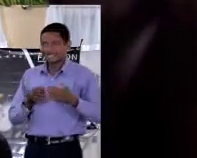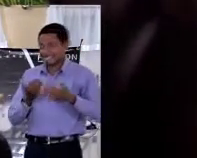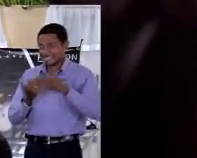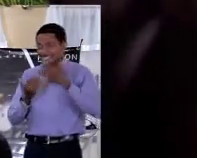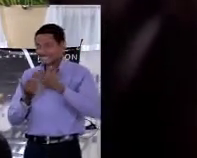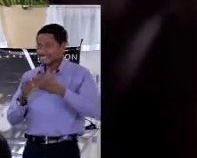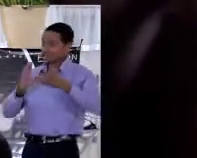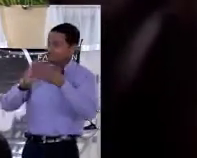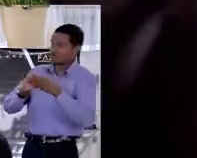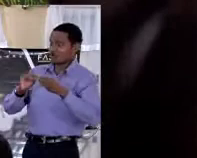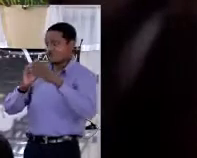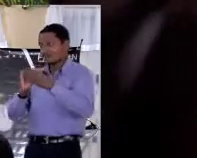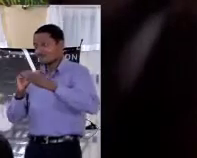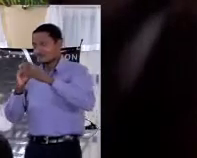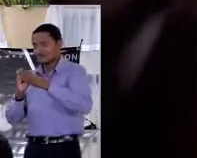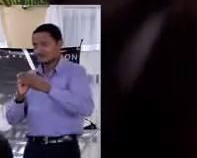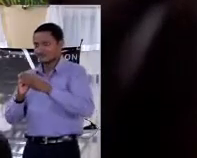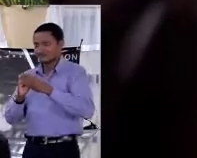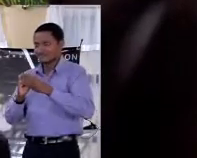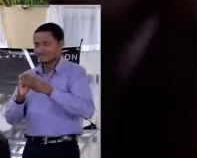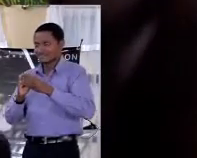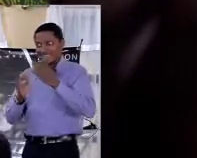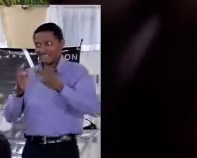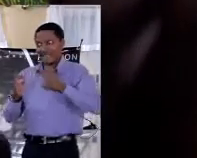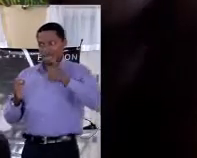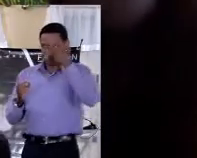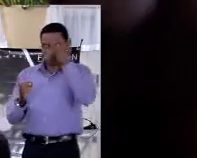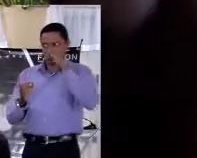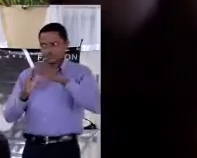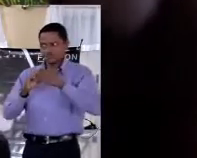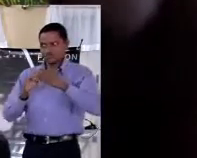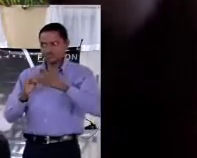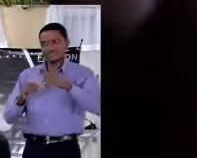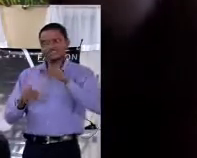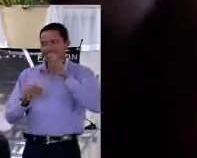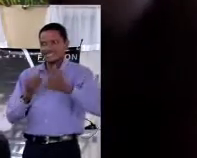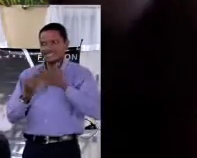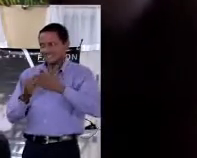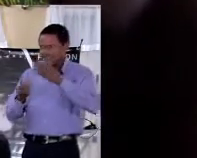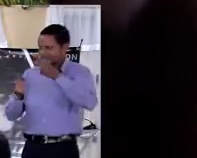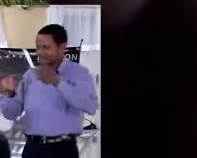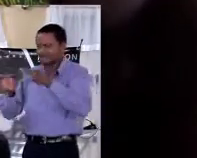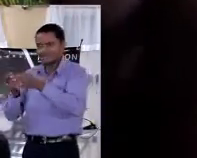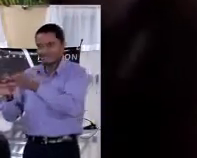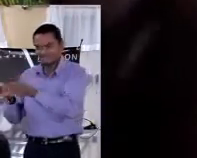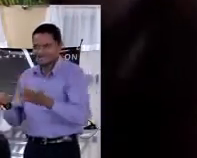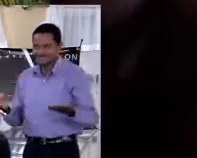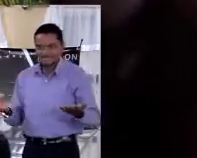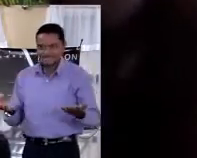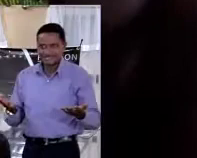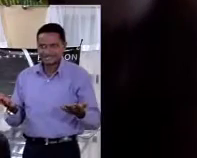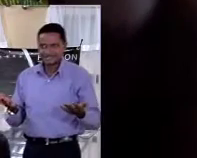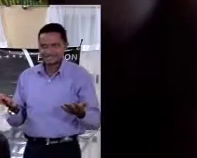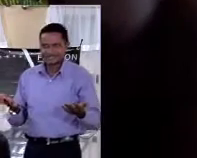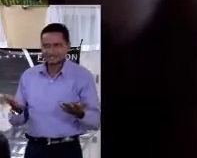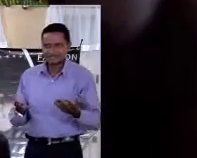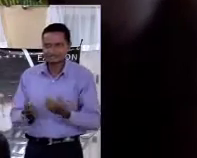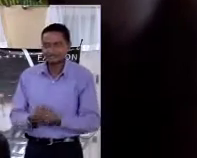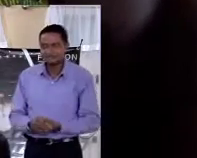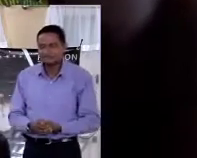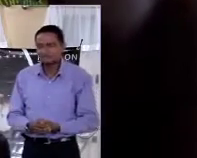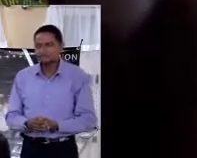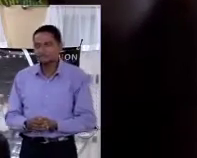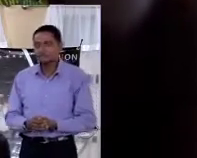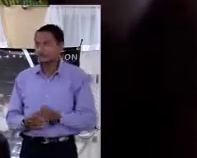don't know. It's not easy to articulate something that you don't understand. and beyond understanding it, putting it in